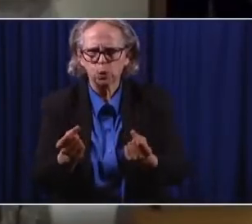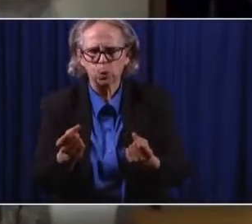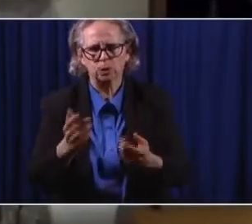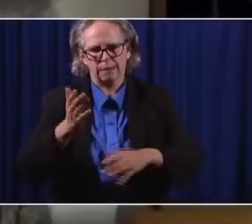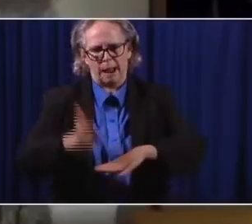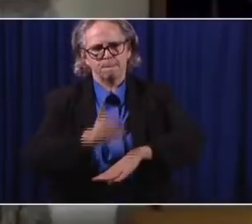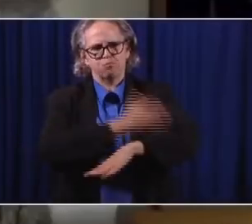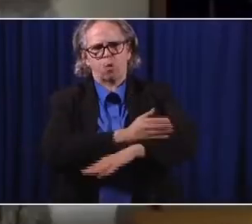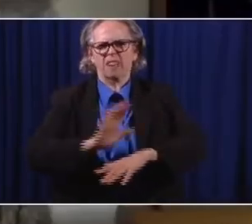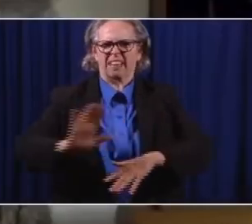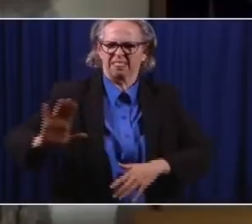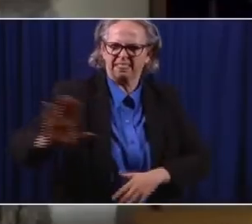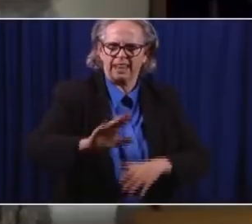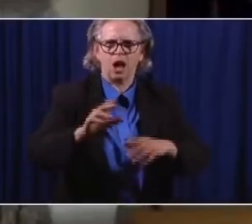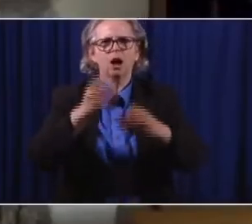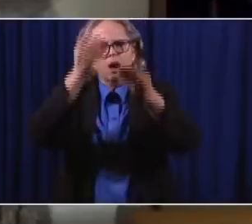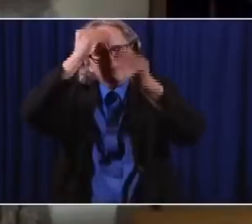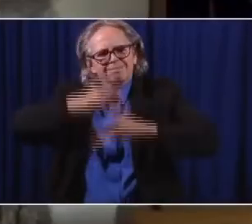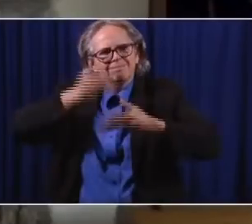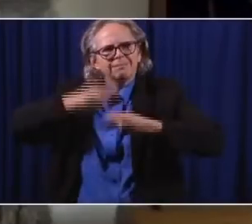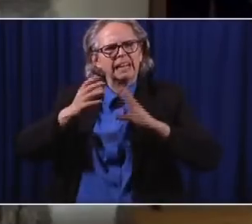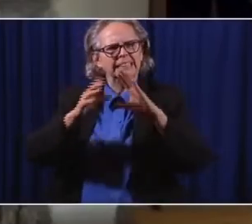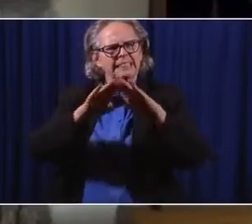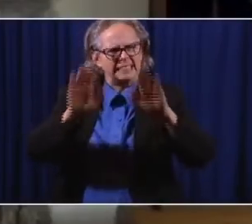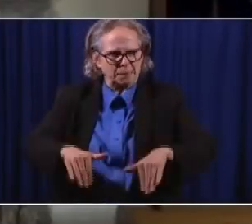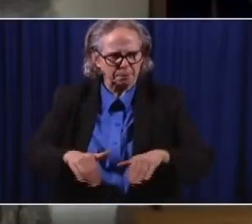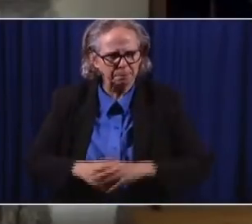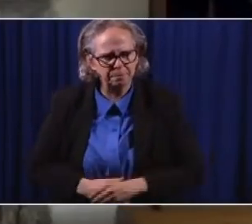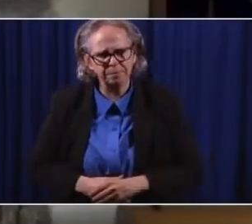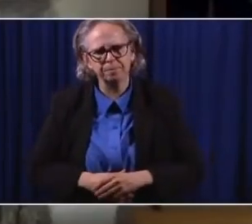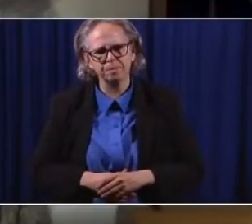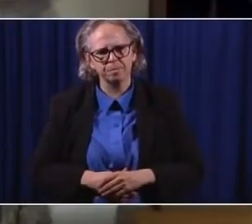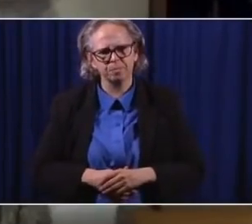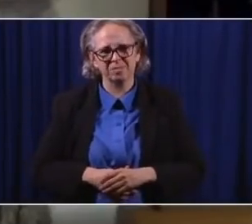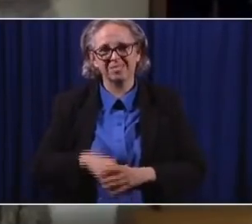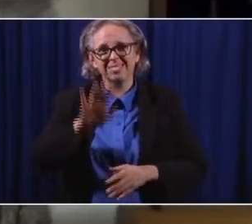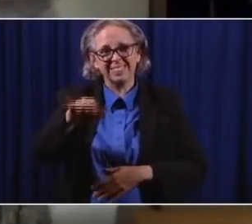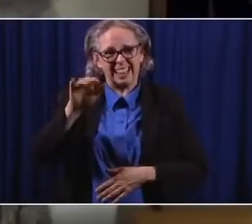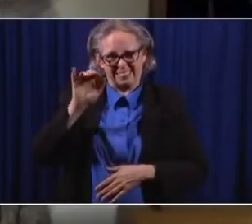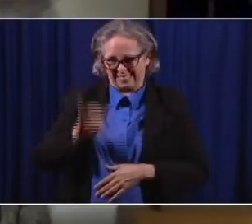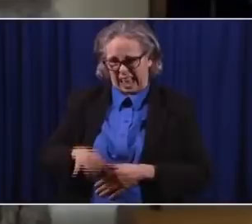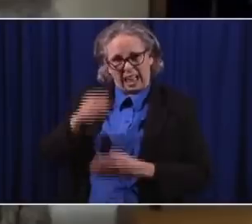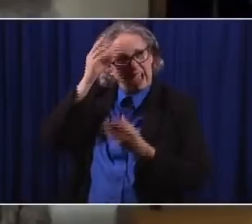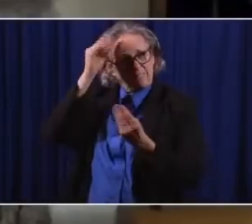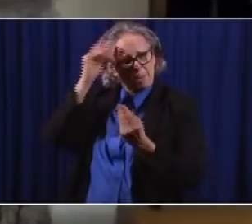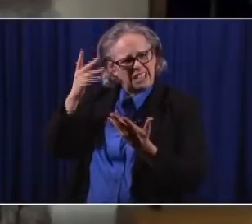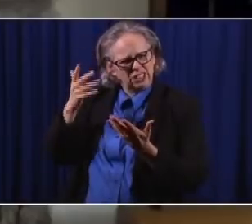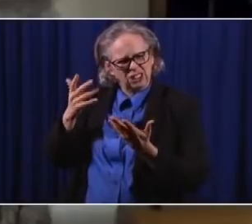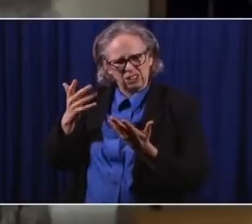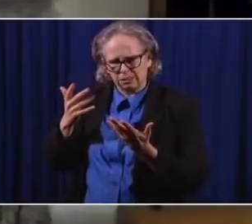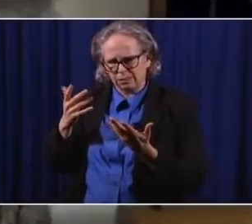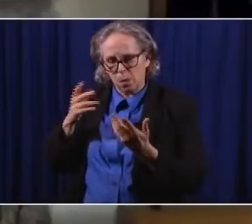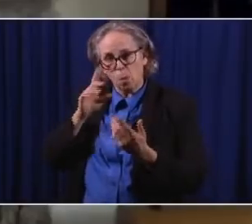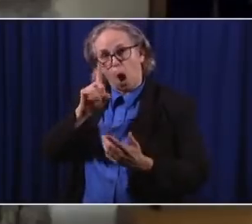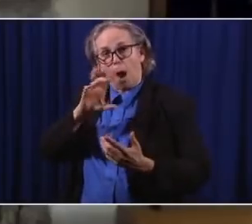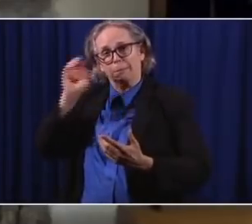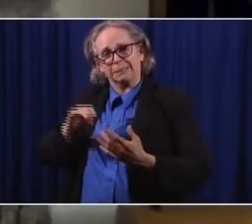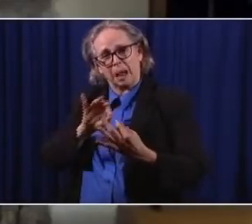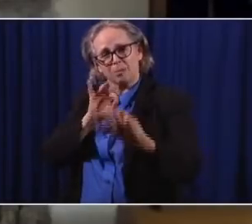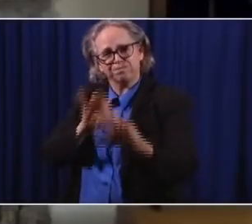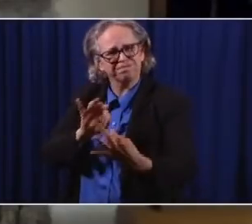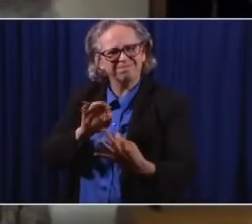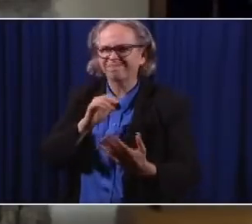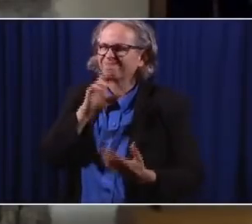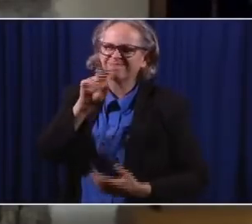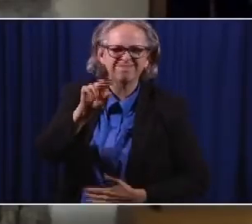options. But even when we get that information, you're not going to have any, you